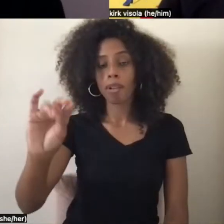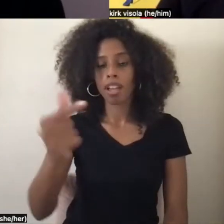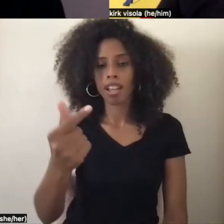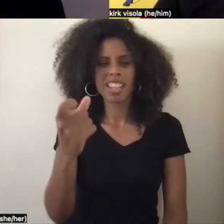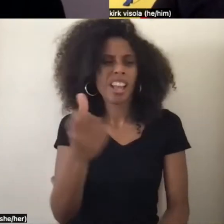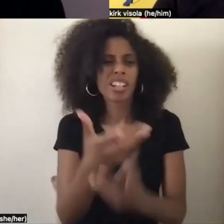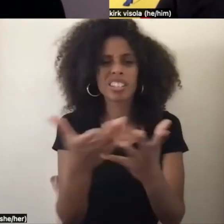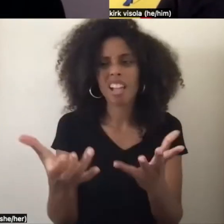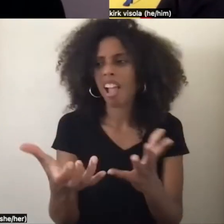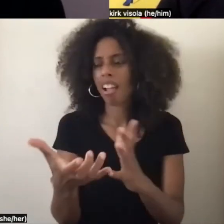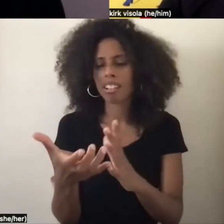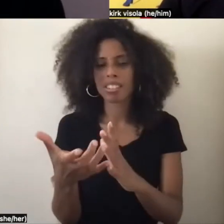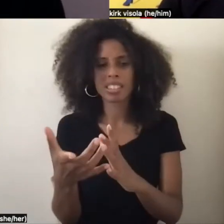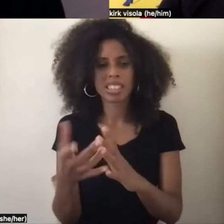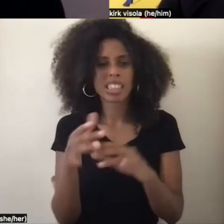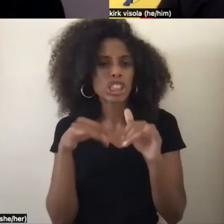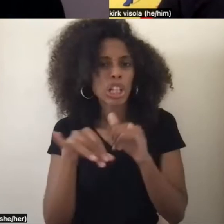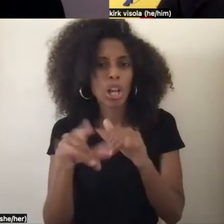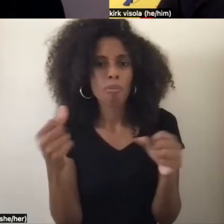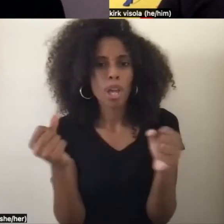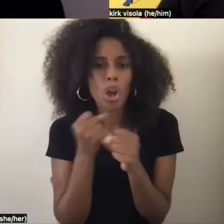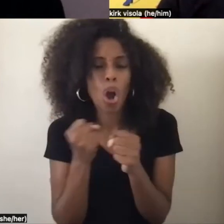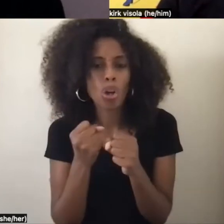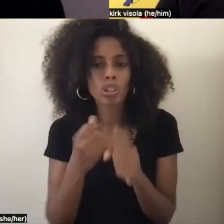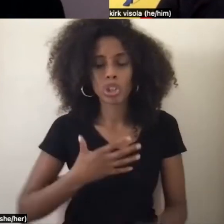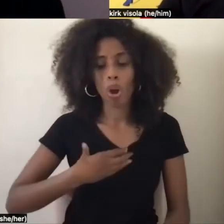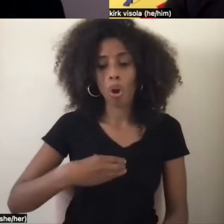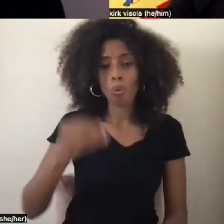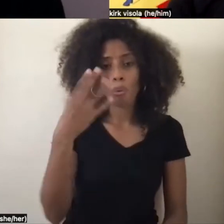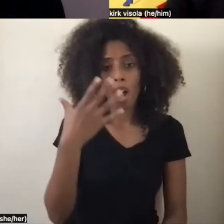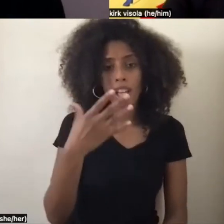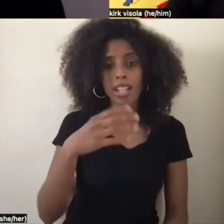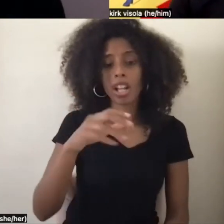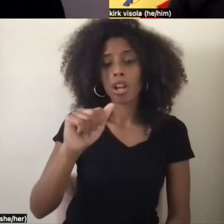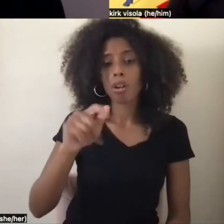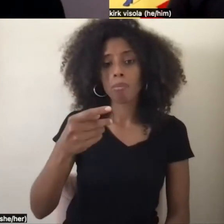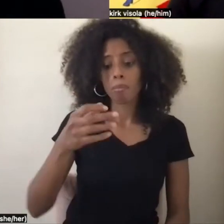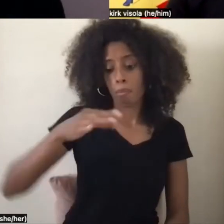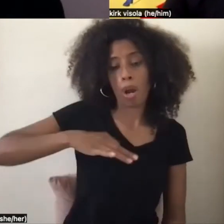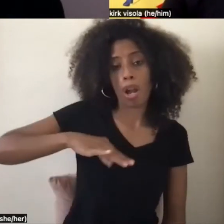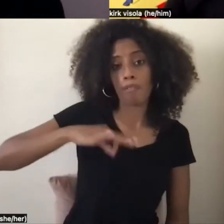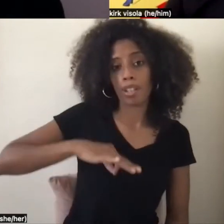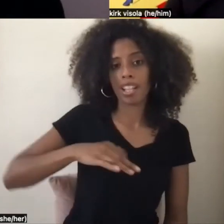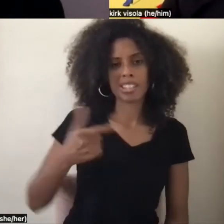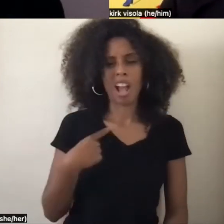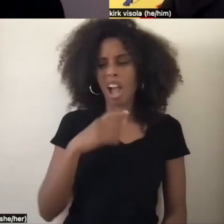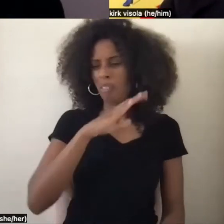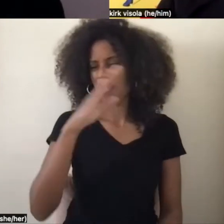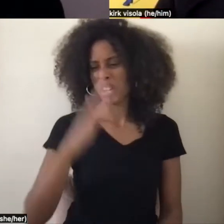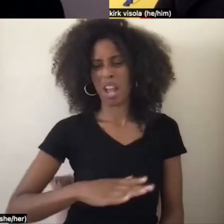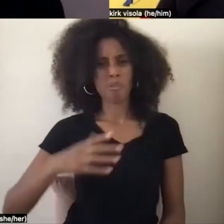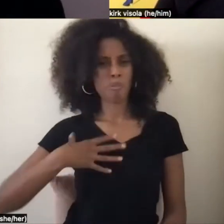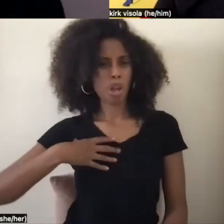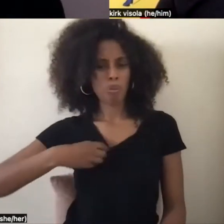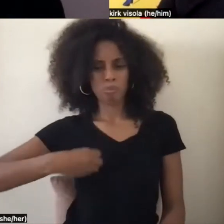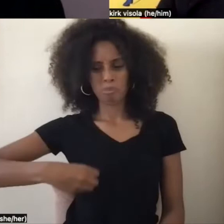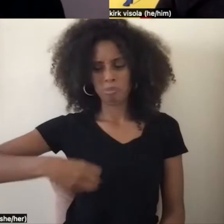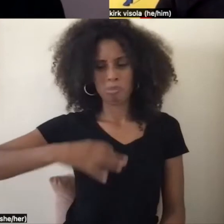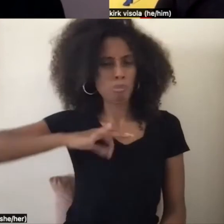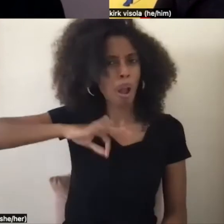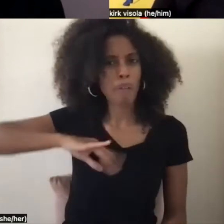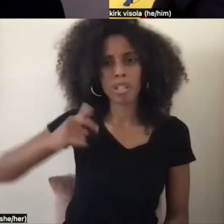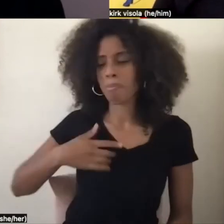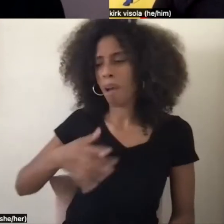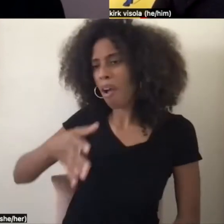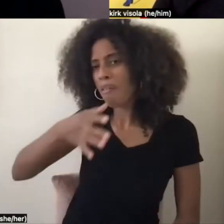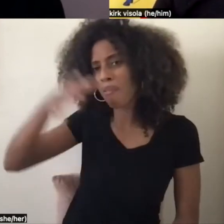stuff, white privilege. I've never been privileged. I grew up and I had hardships. My dad had to work in a field and I grew up